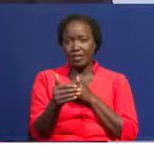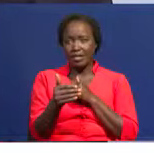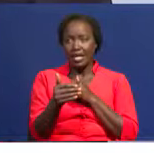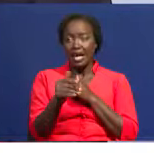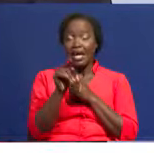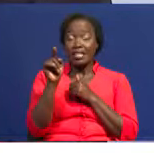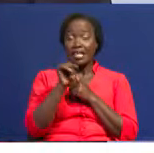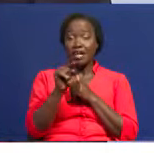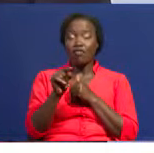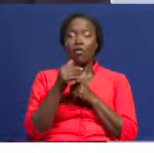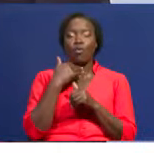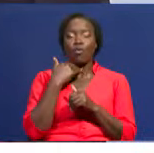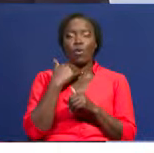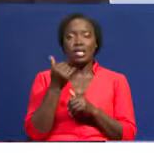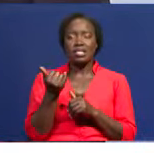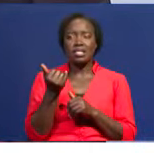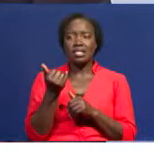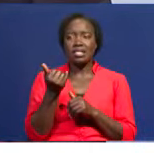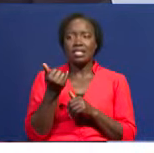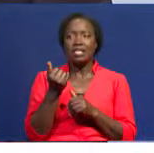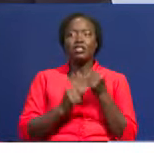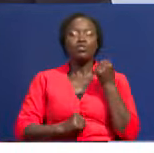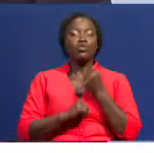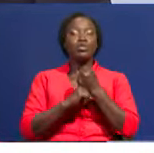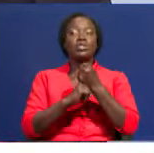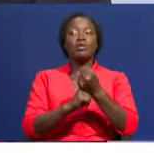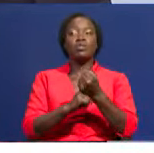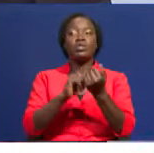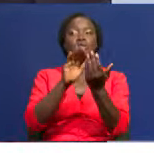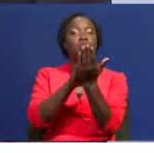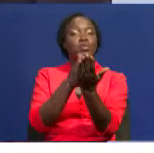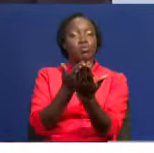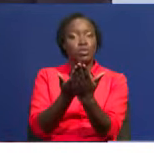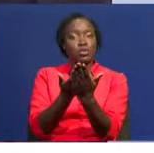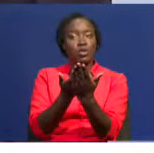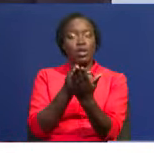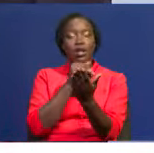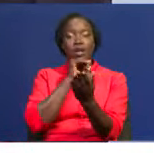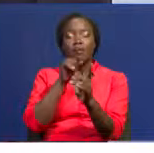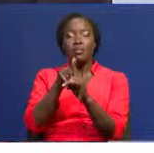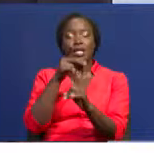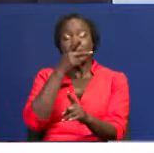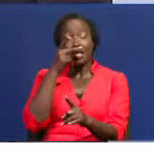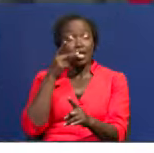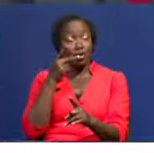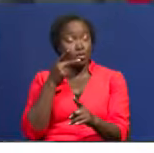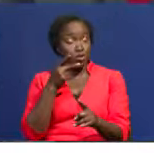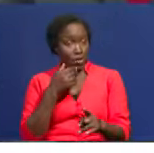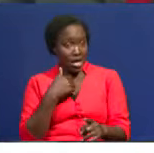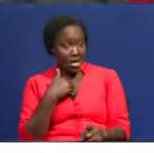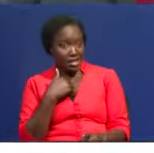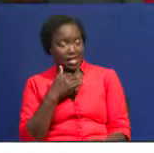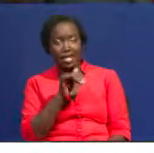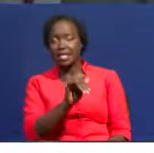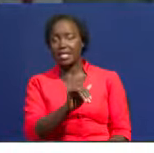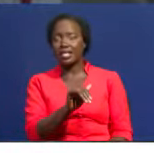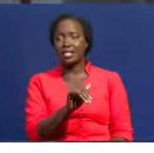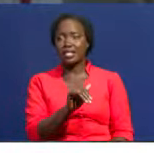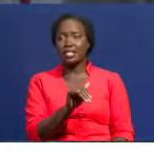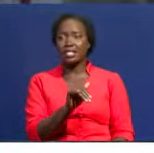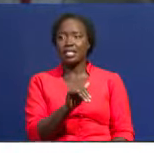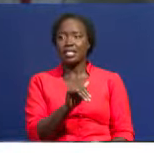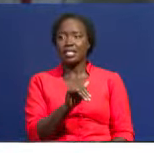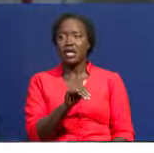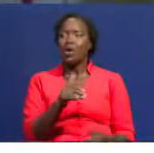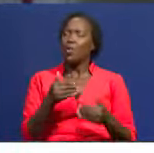I therefore want to support the proposal of my brother Stephen Kalonzo Musyoka that